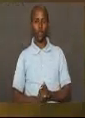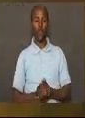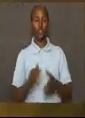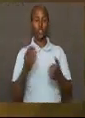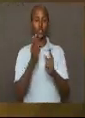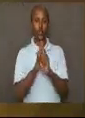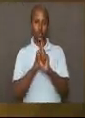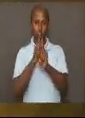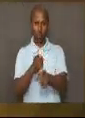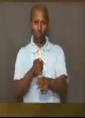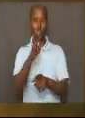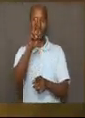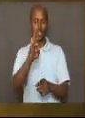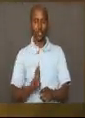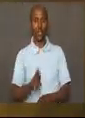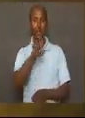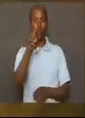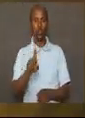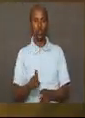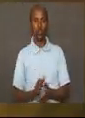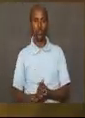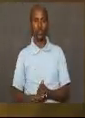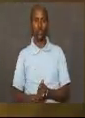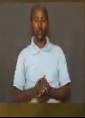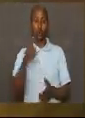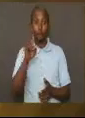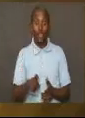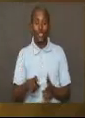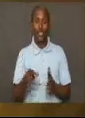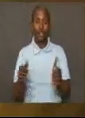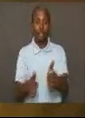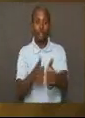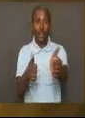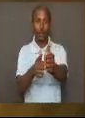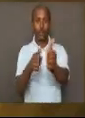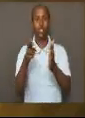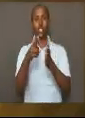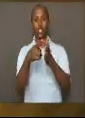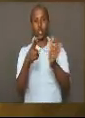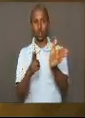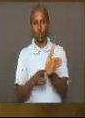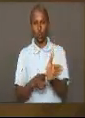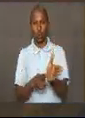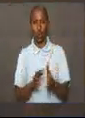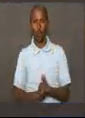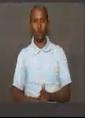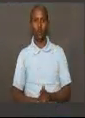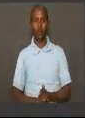To solve a rational equation, we must follow these steps.